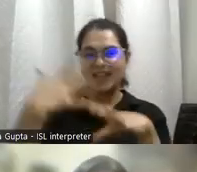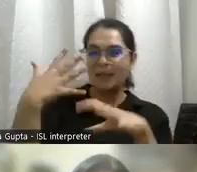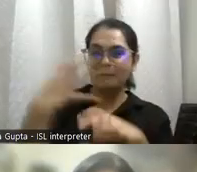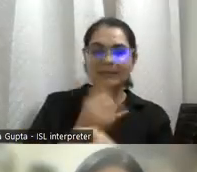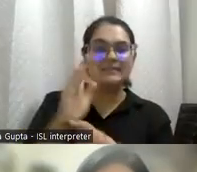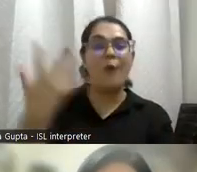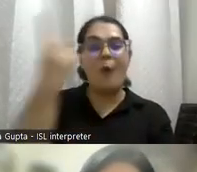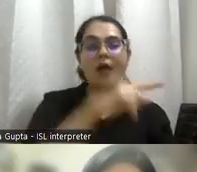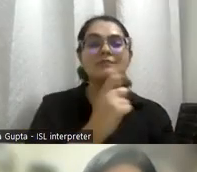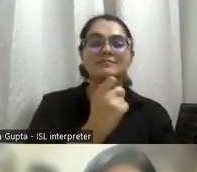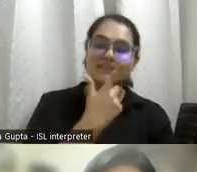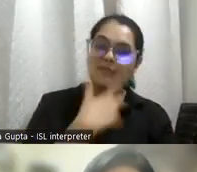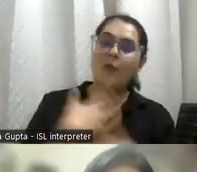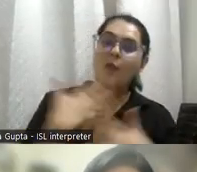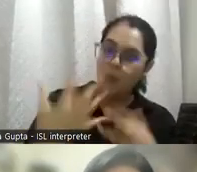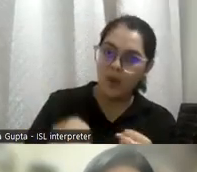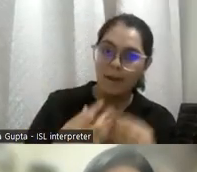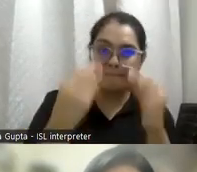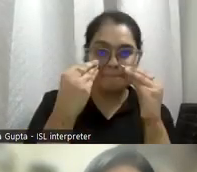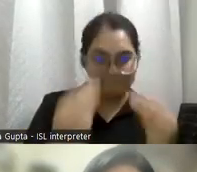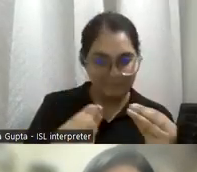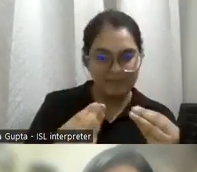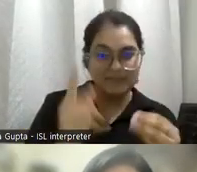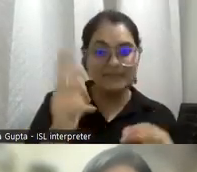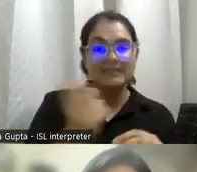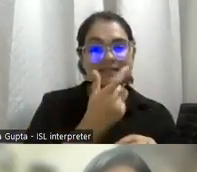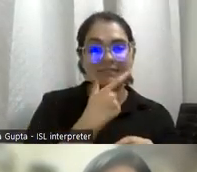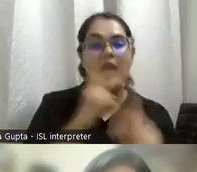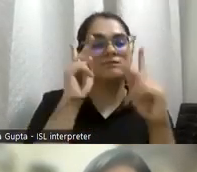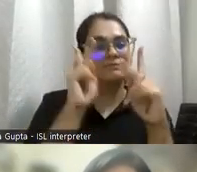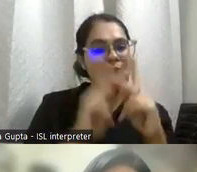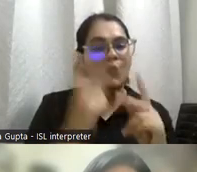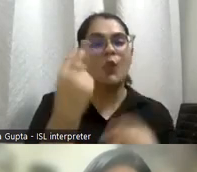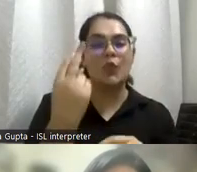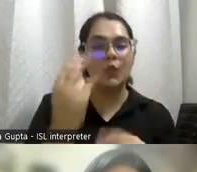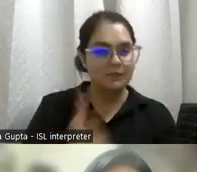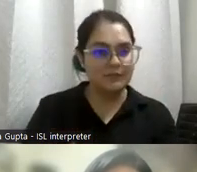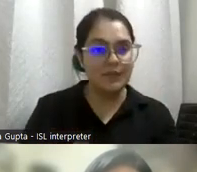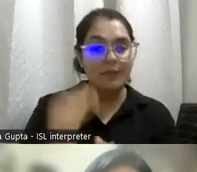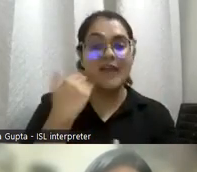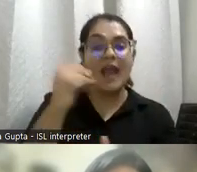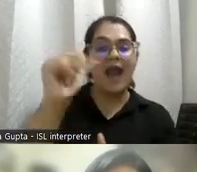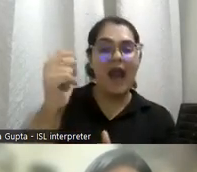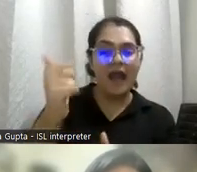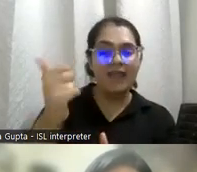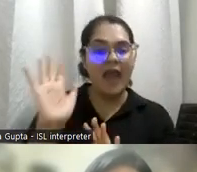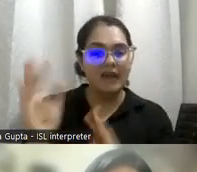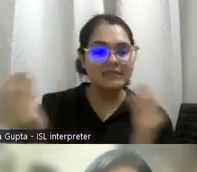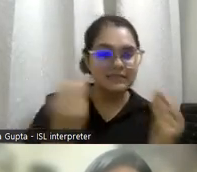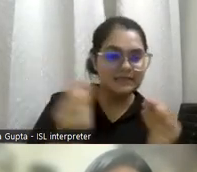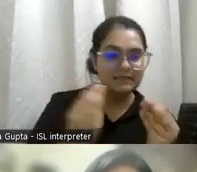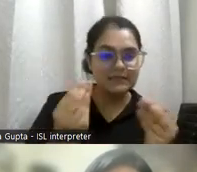smiling face in the group photos. Please hold on to that smile for 2 minutes while others on the call who are